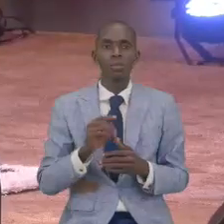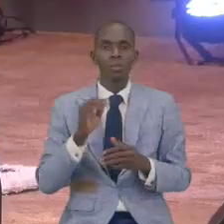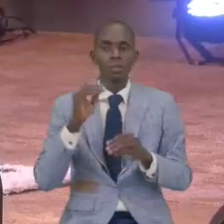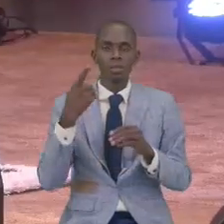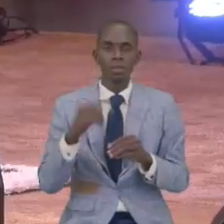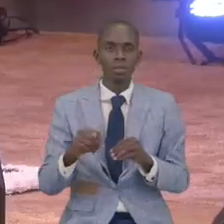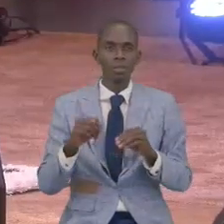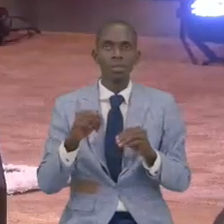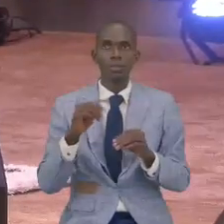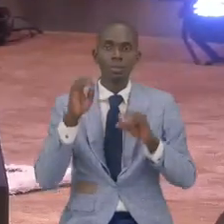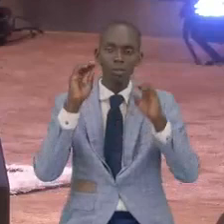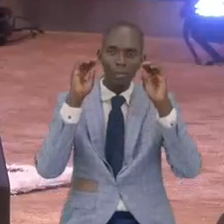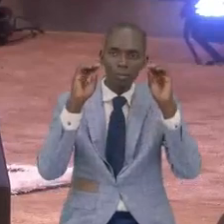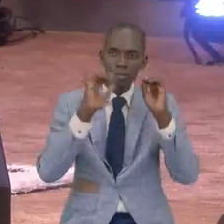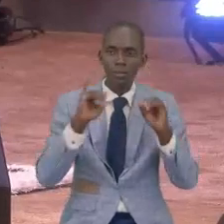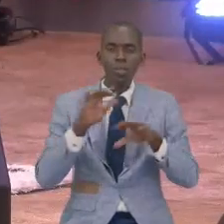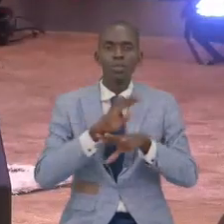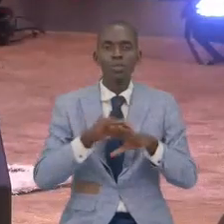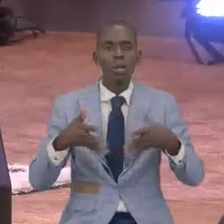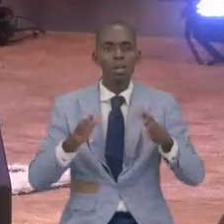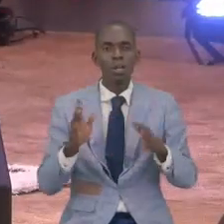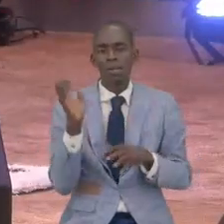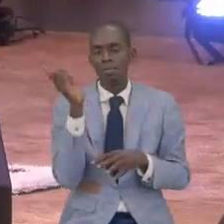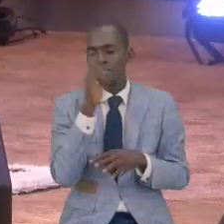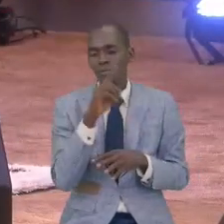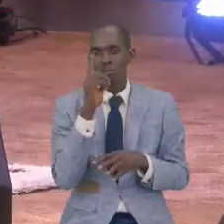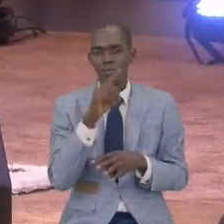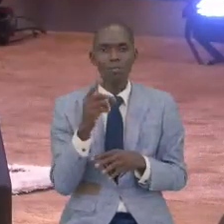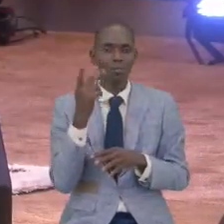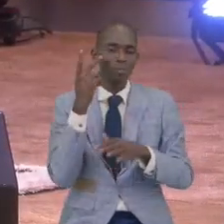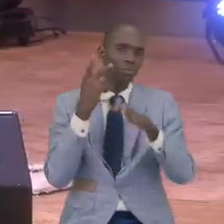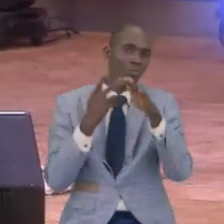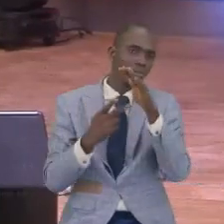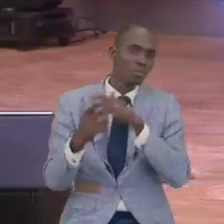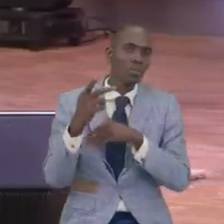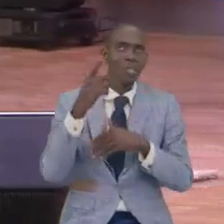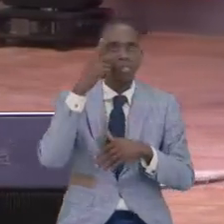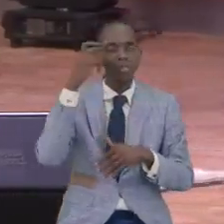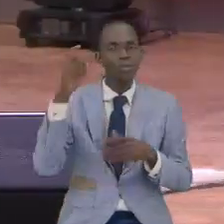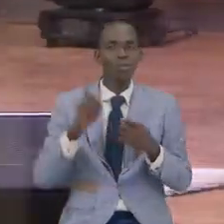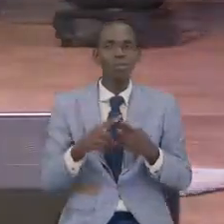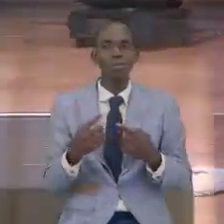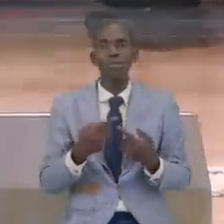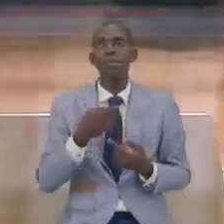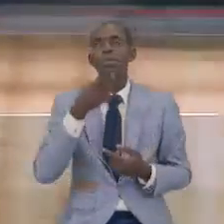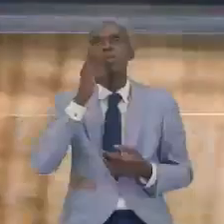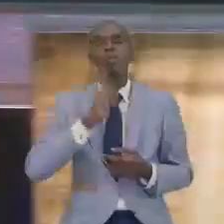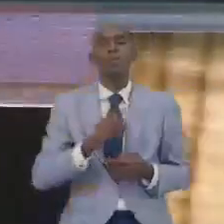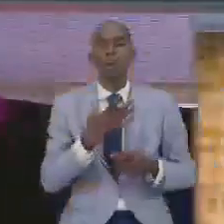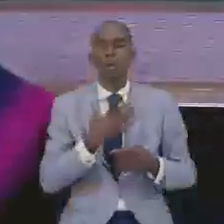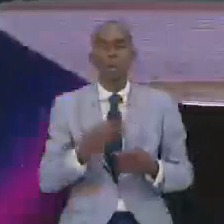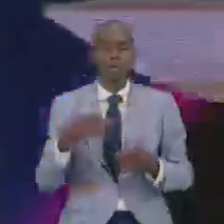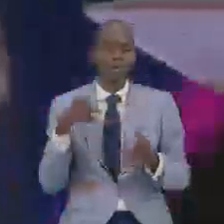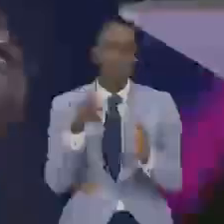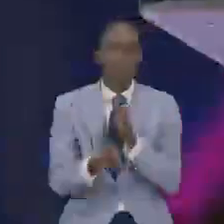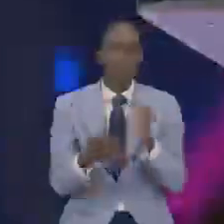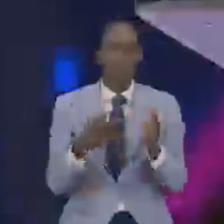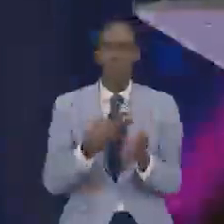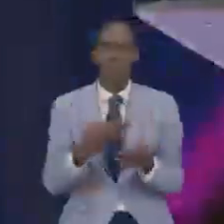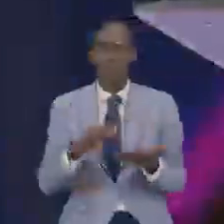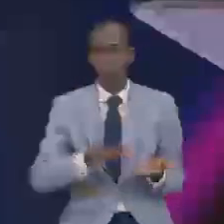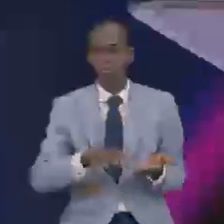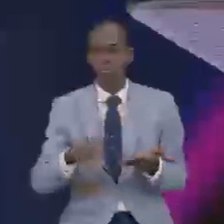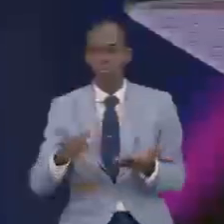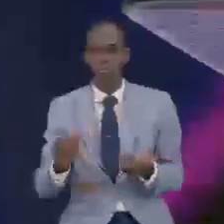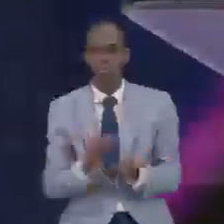vision, prophetic vision, to swallow up doctrine. Don't allow anything, principles or practices in the